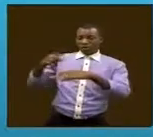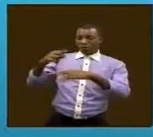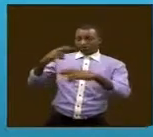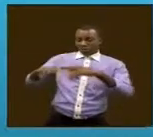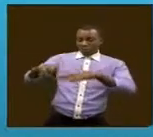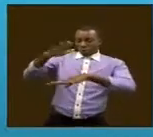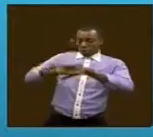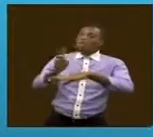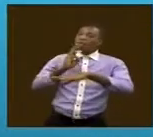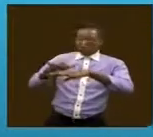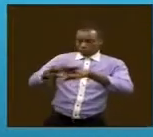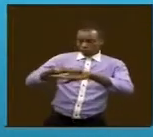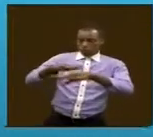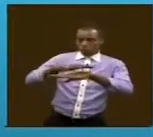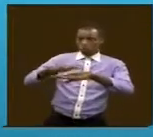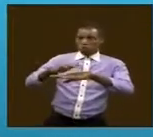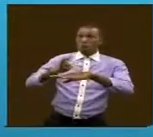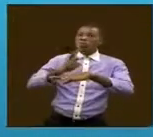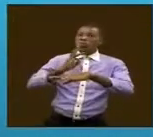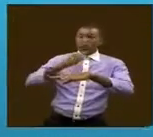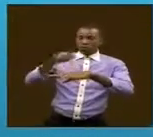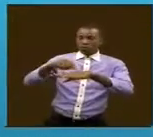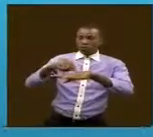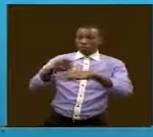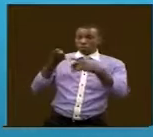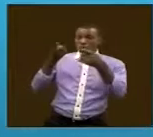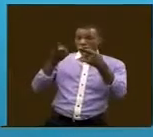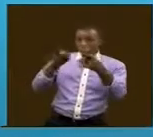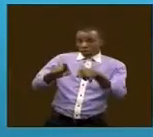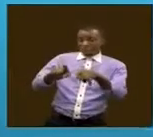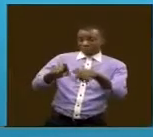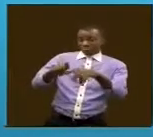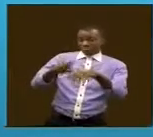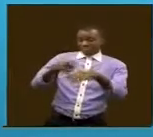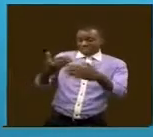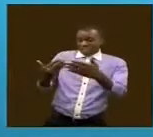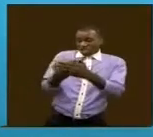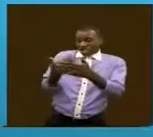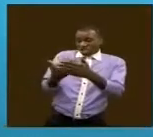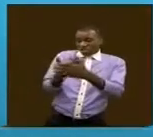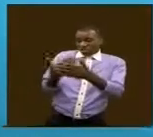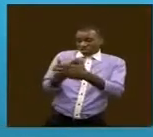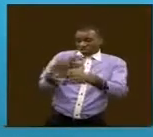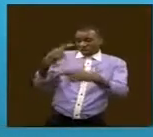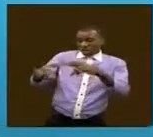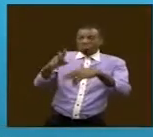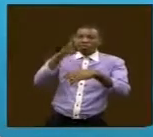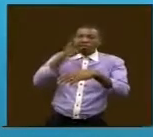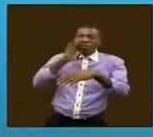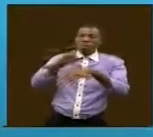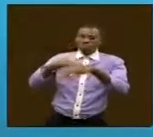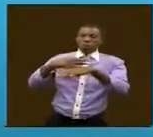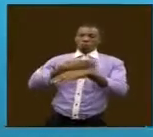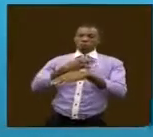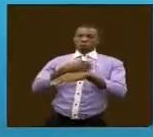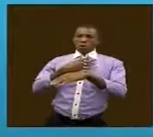When the eggs are laid, the color is white, as you can see, but within a